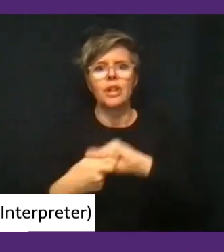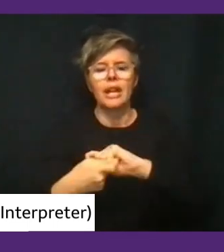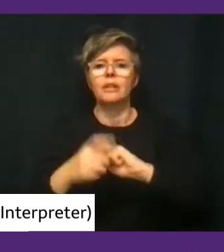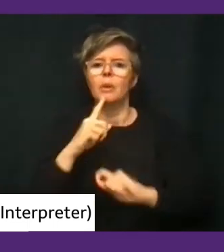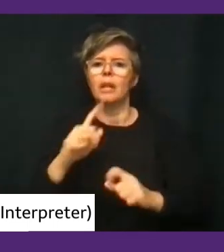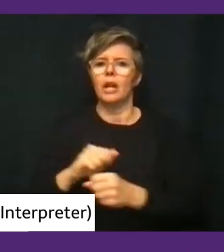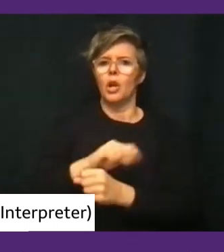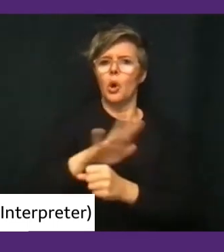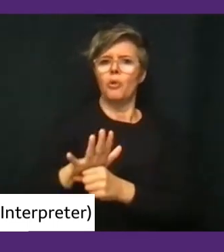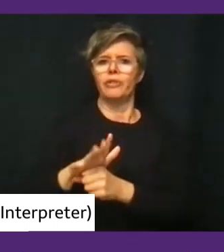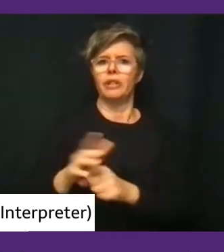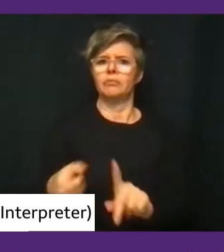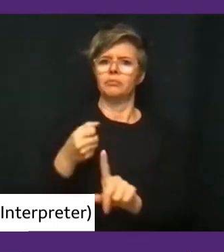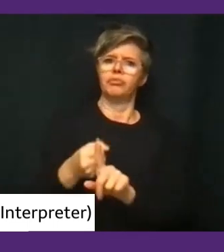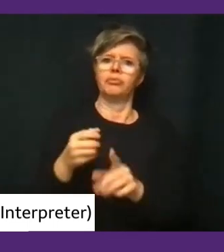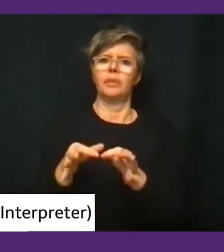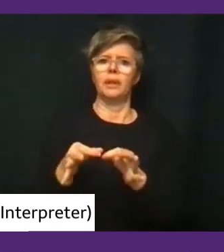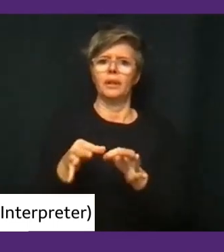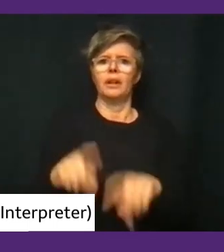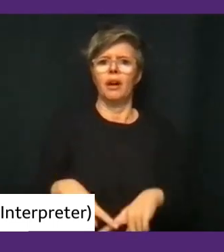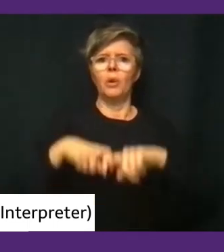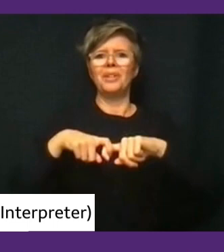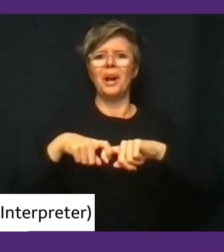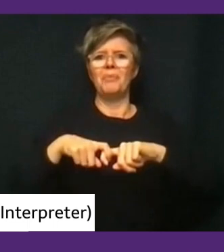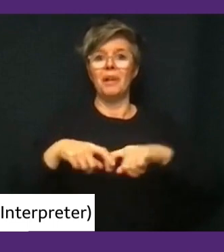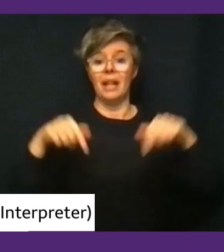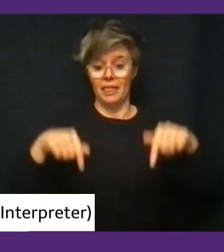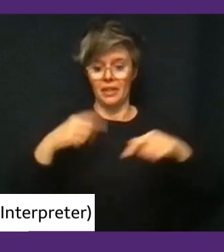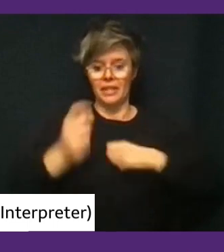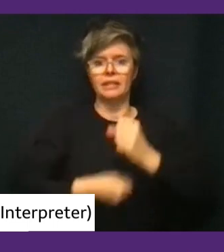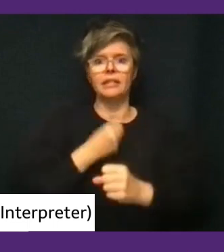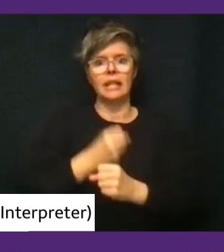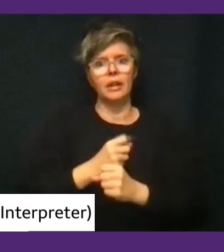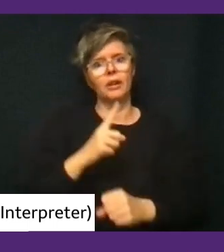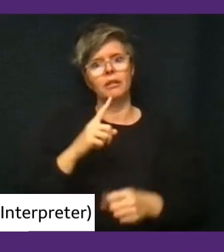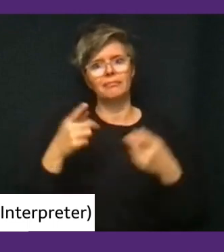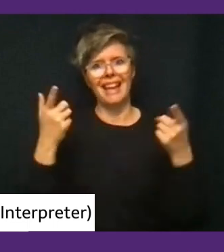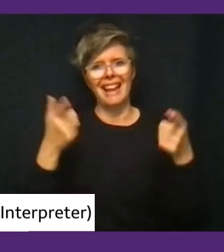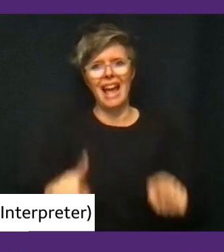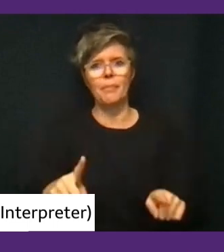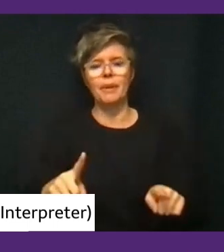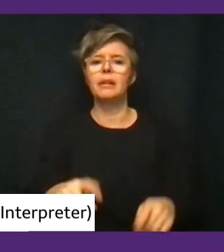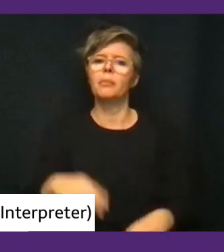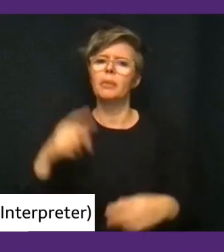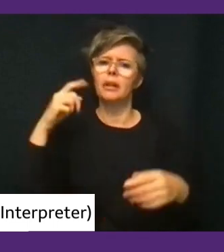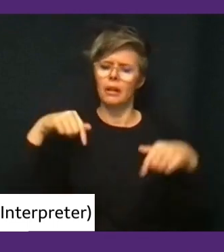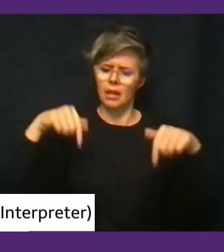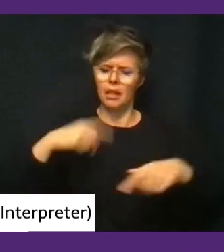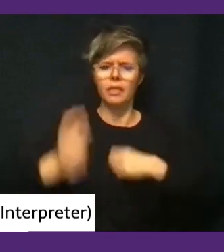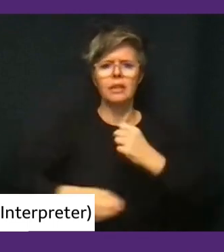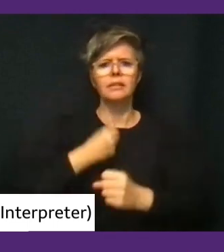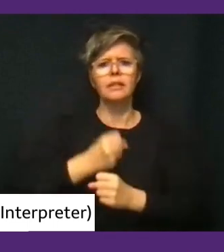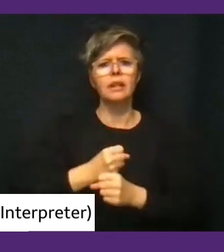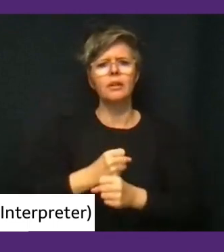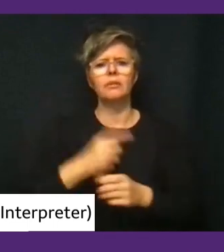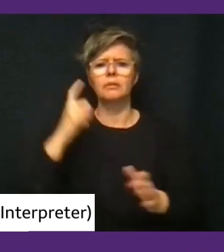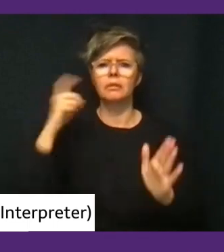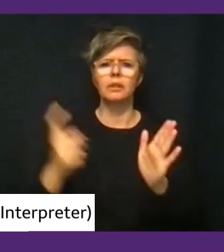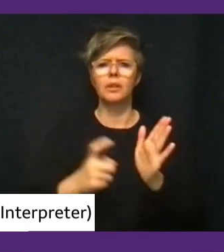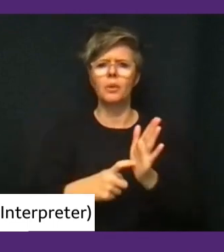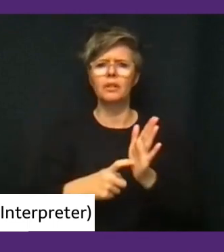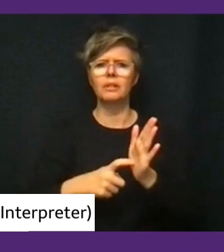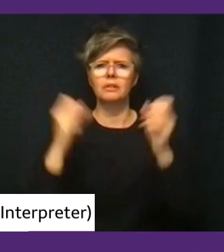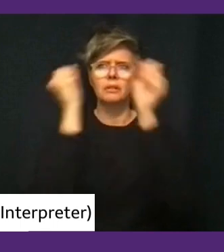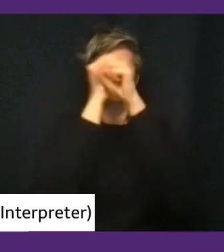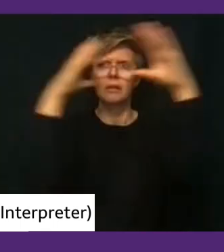So, it was only this year that actually happened. But this seems to me it's marking a change in the way that we think about the sort of global networks